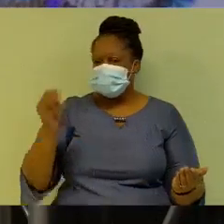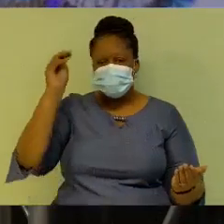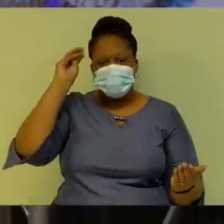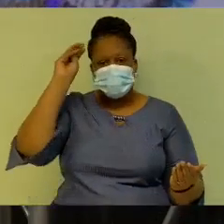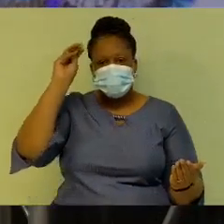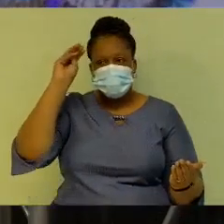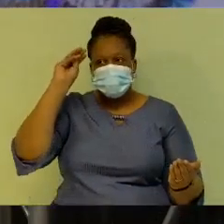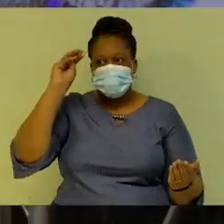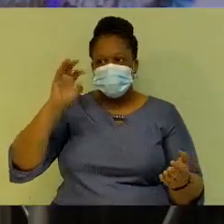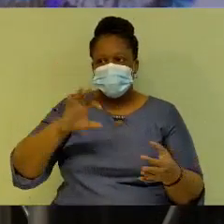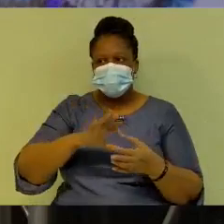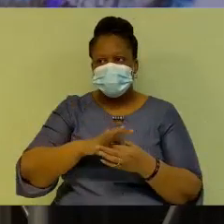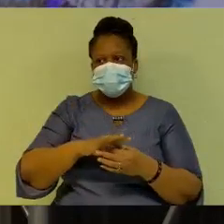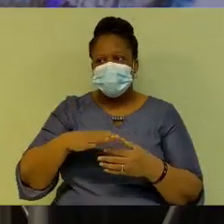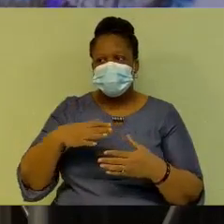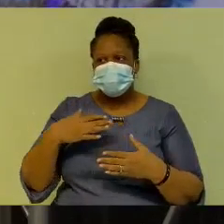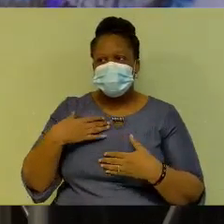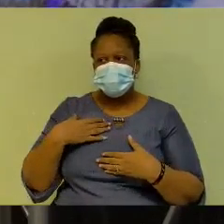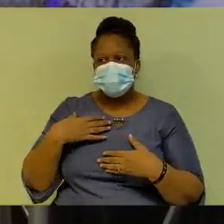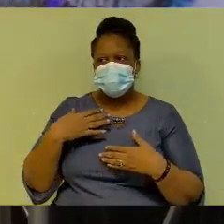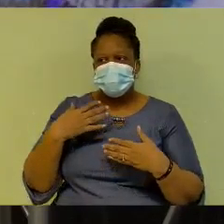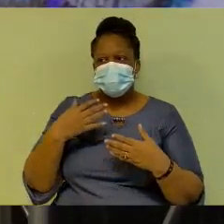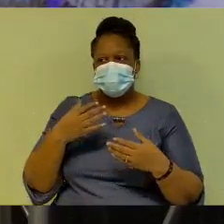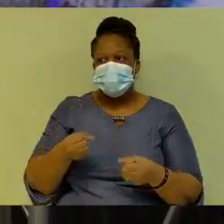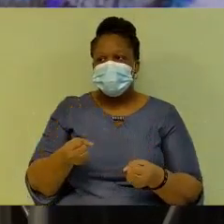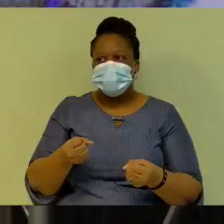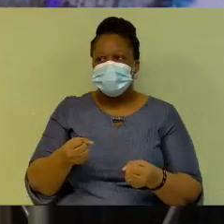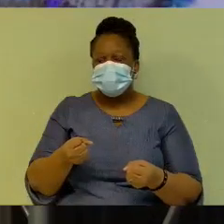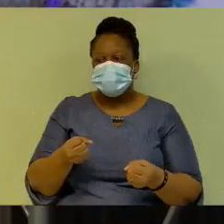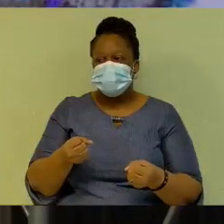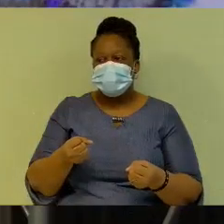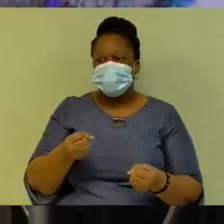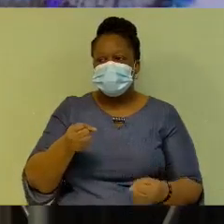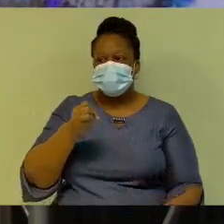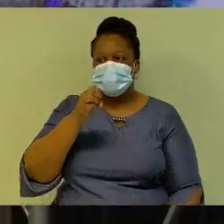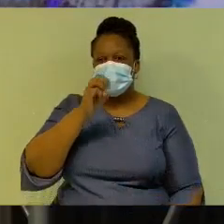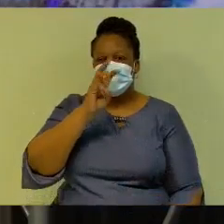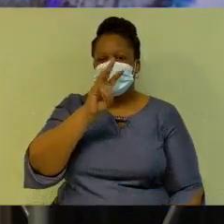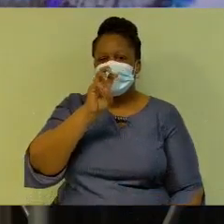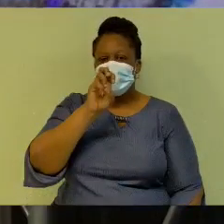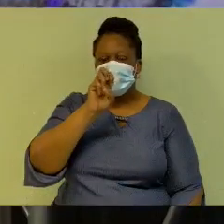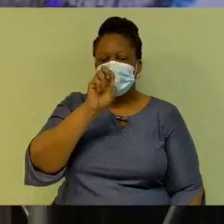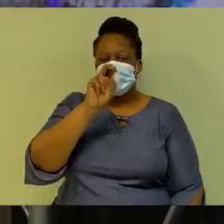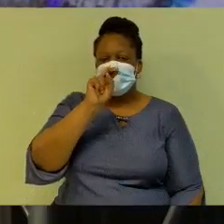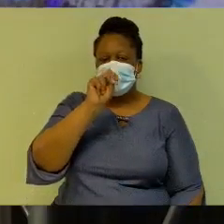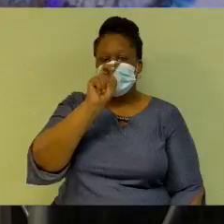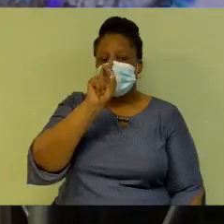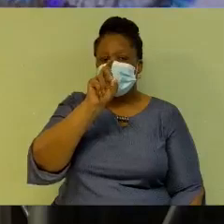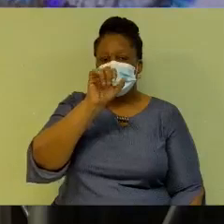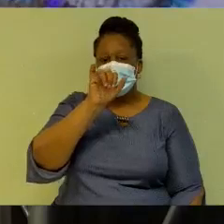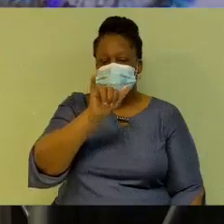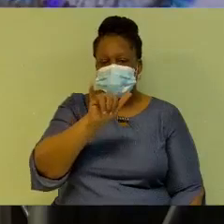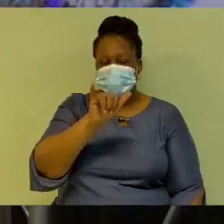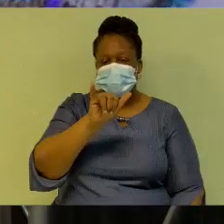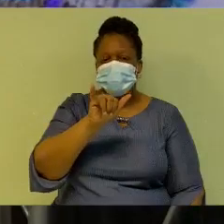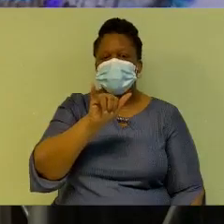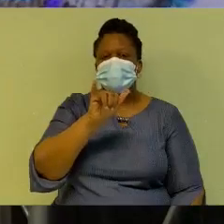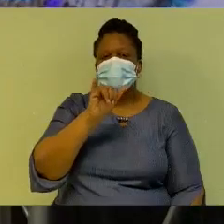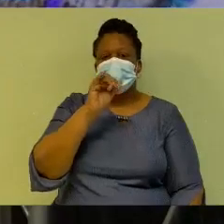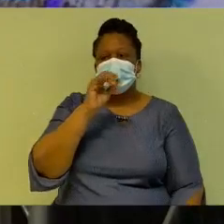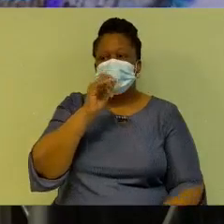State with responsibility for health, the Honorable Wendy Phipps, to make an official